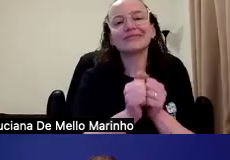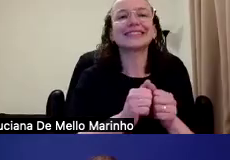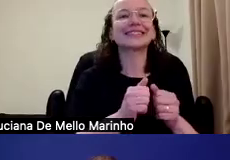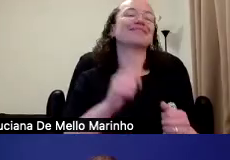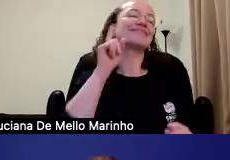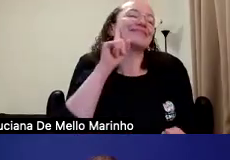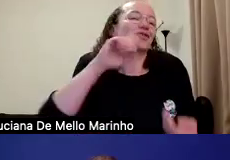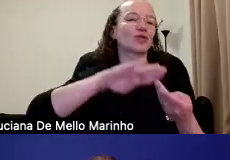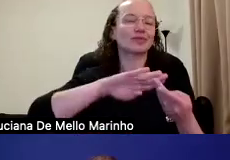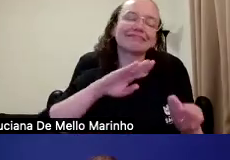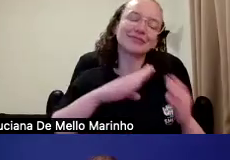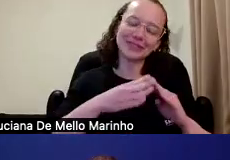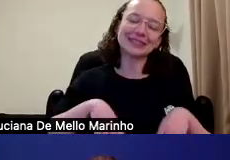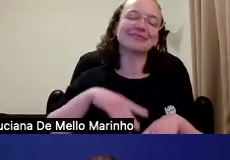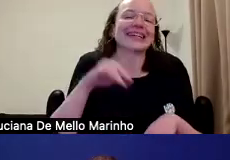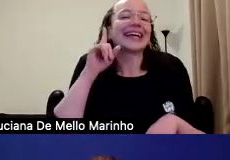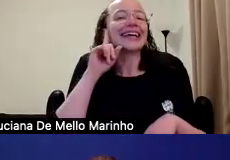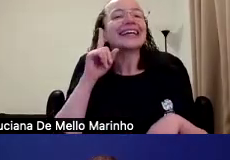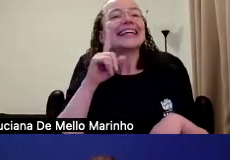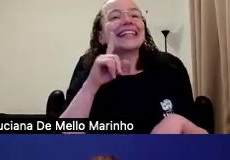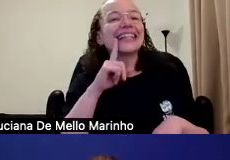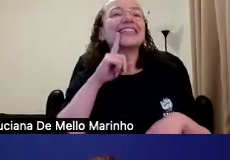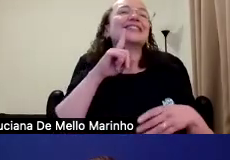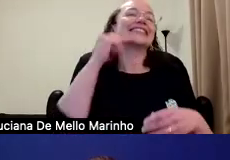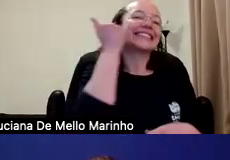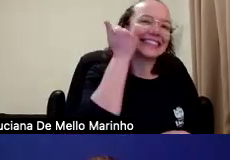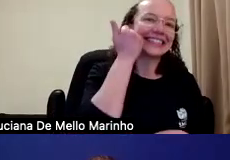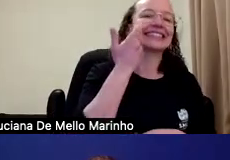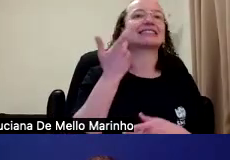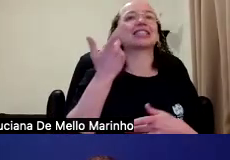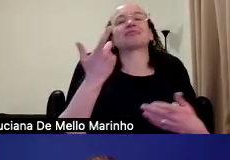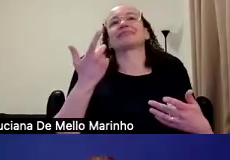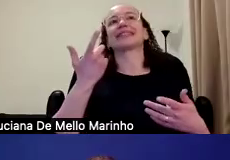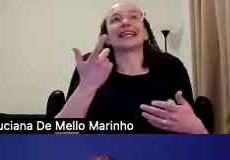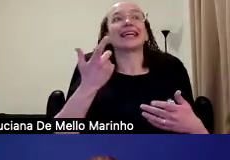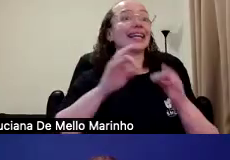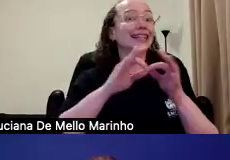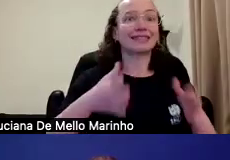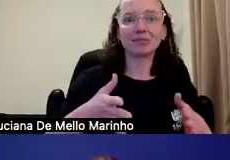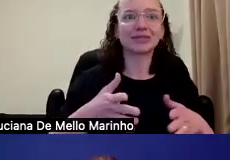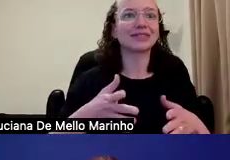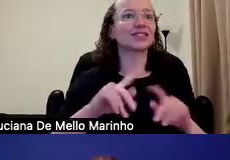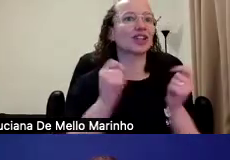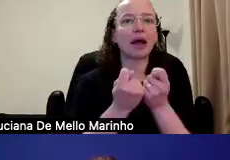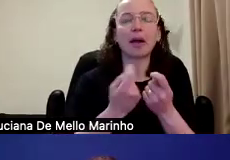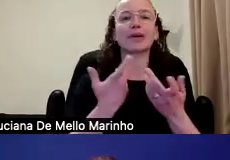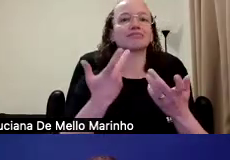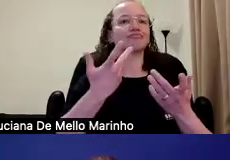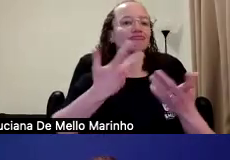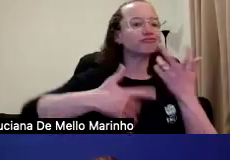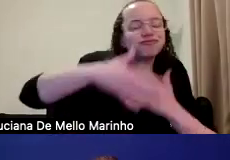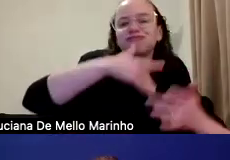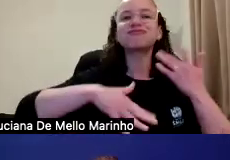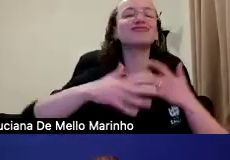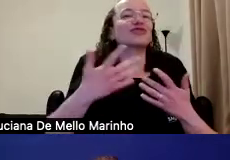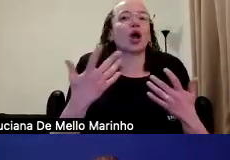working with the deaf community and deaf dentists and